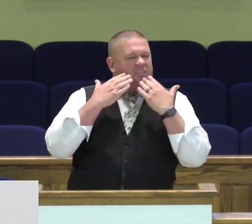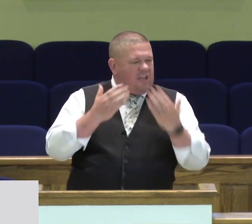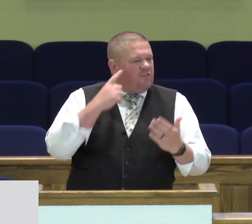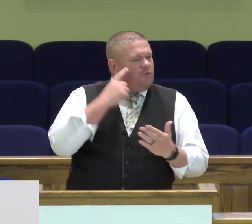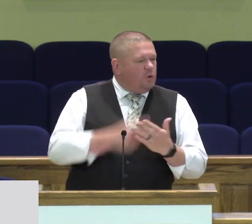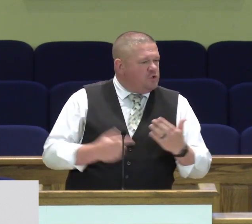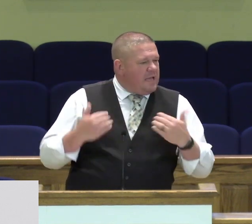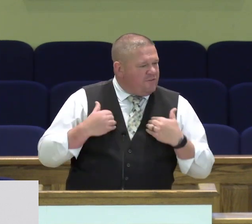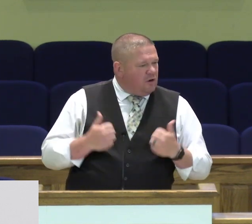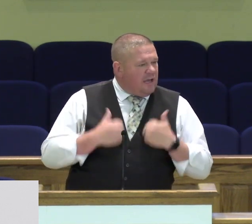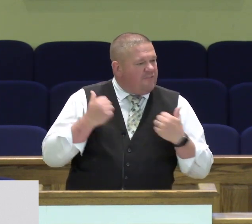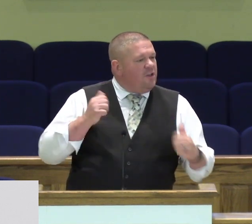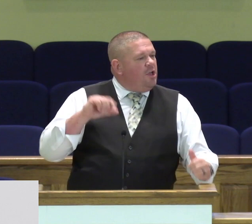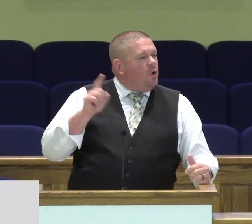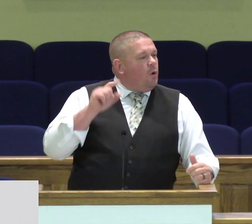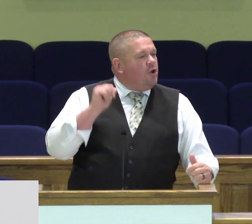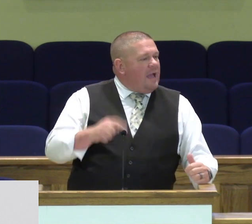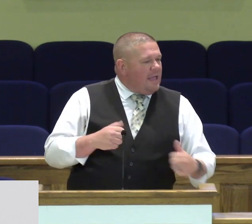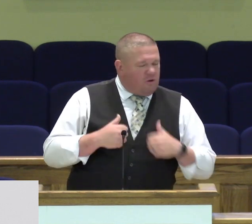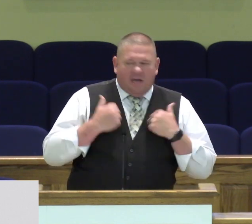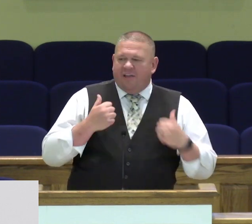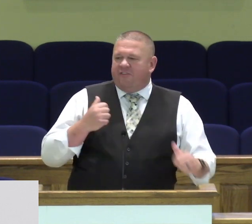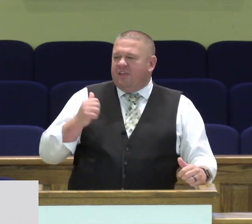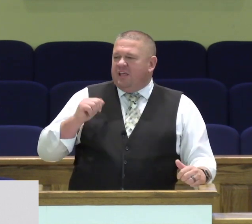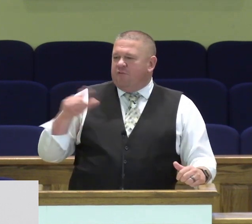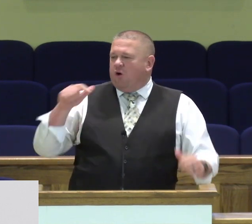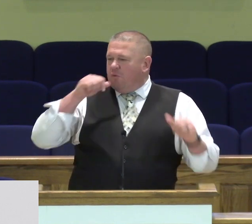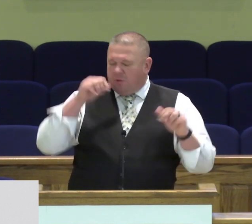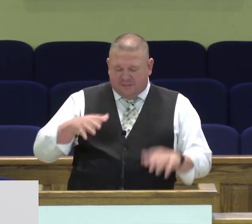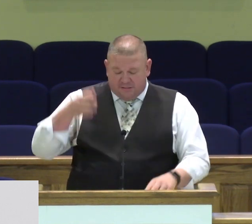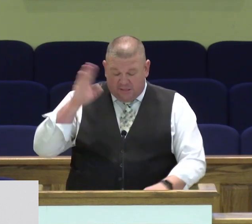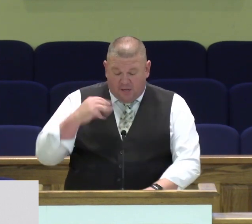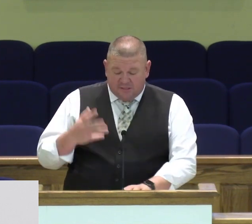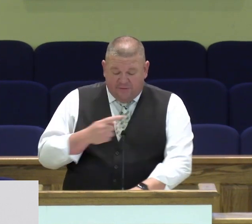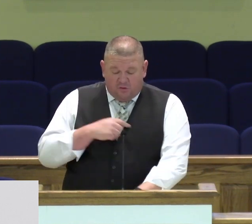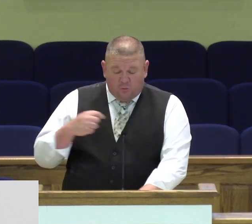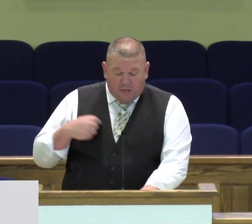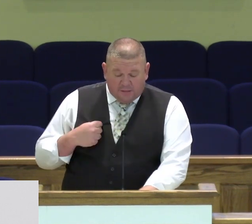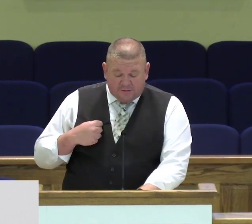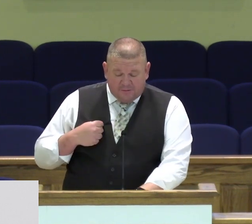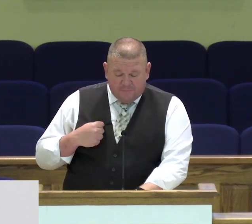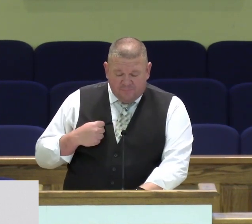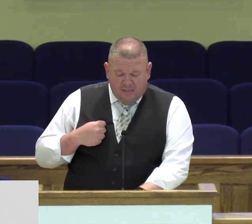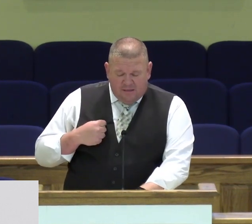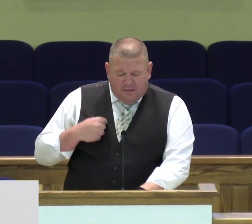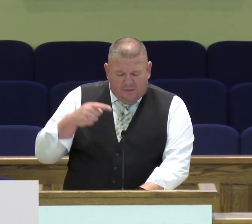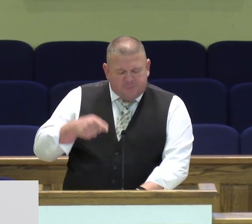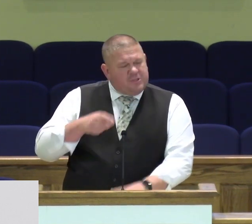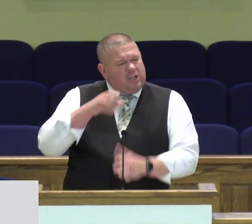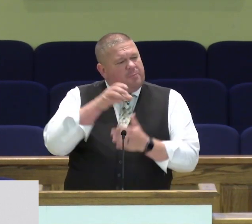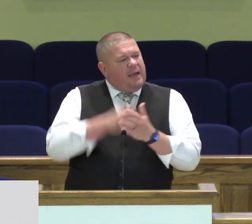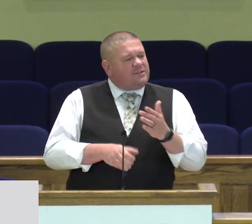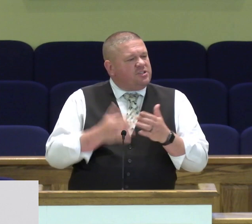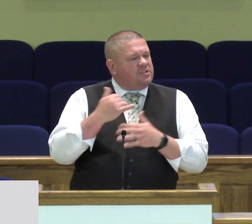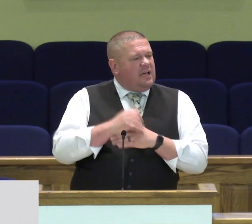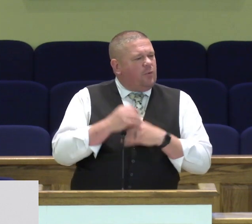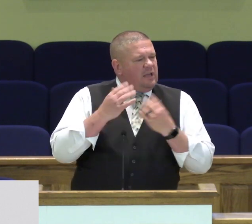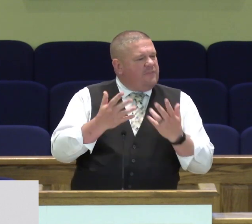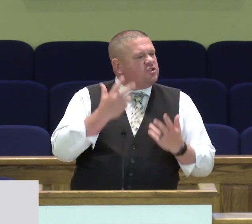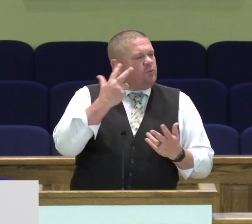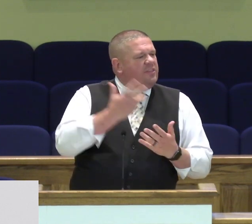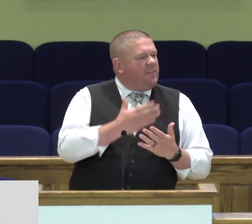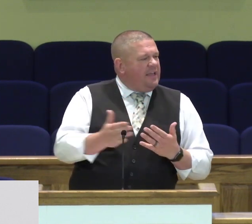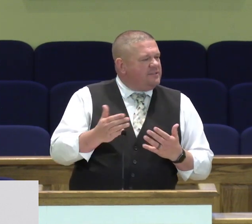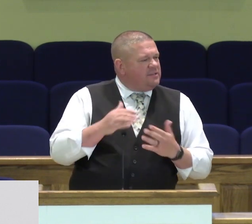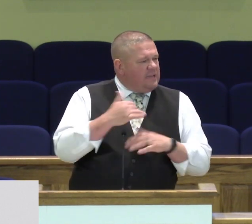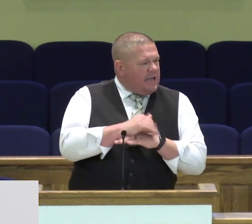just be thankful for what you have in your life, where you're at in your life, and for all the blessings that God has given to us. In this particular passage tonight, I want to give